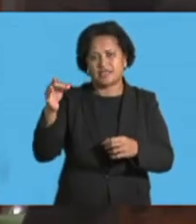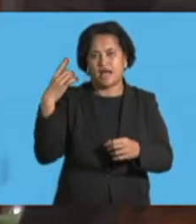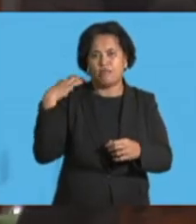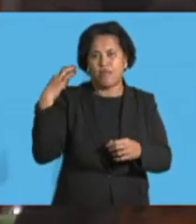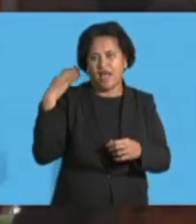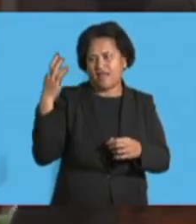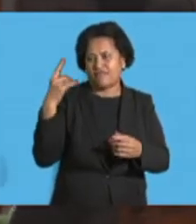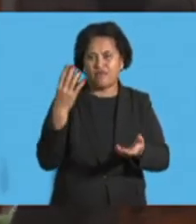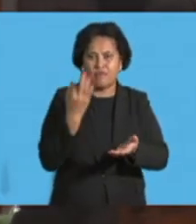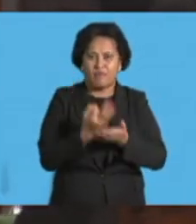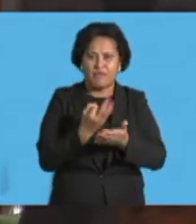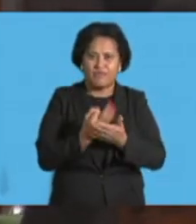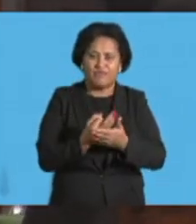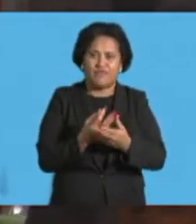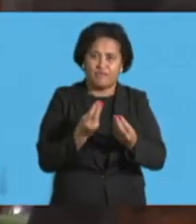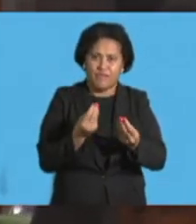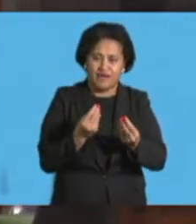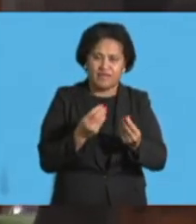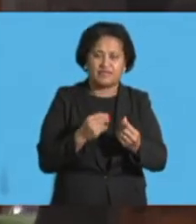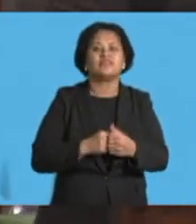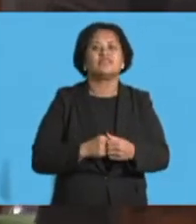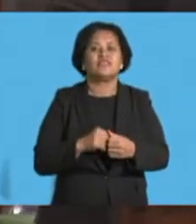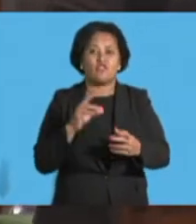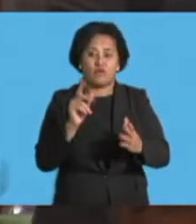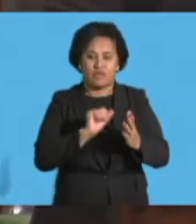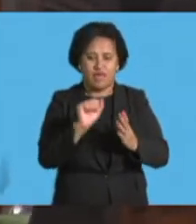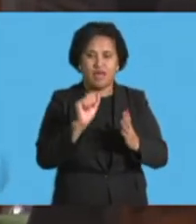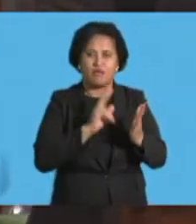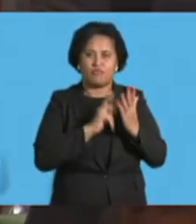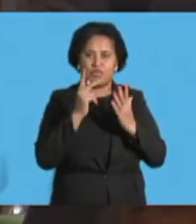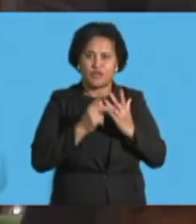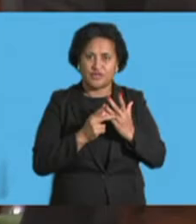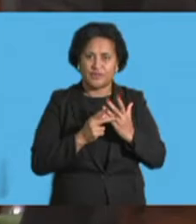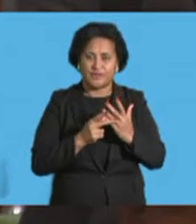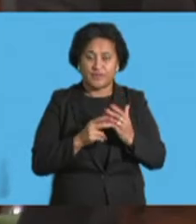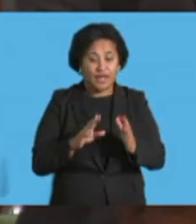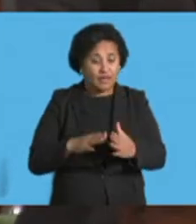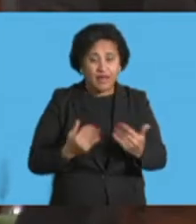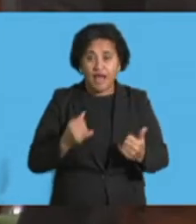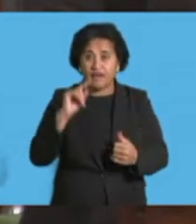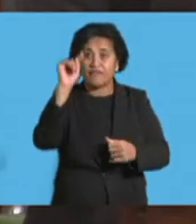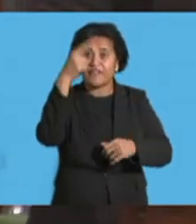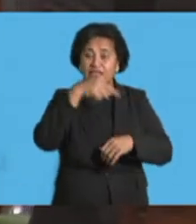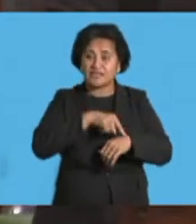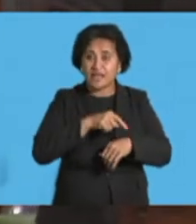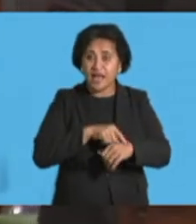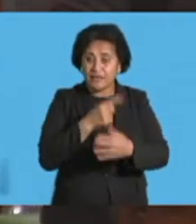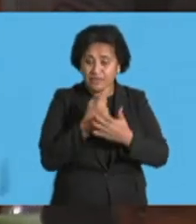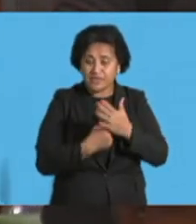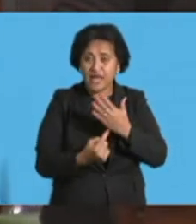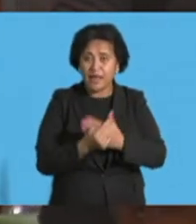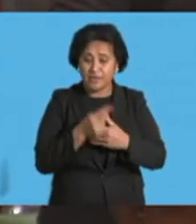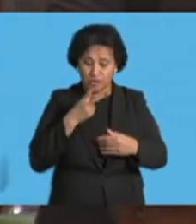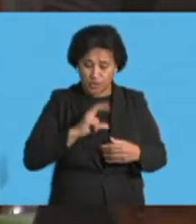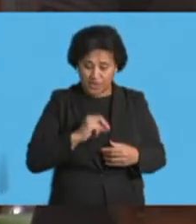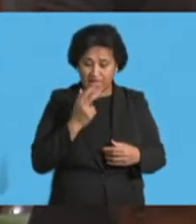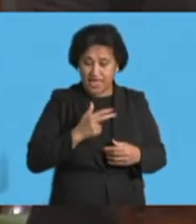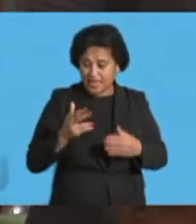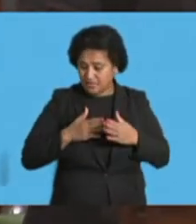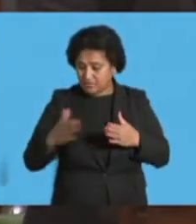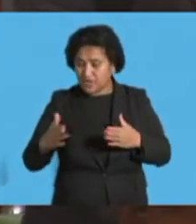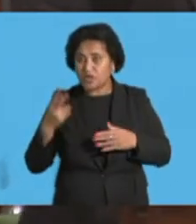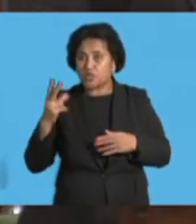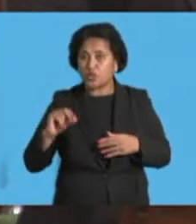Formal Sector Employment and Livelihood Program. Madam Speaker, for the first time ever, and making this the 2018-2019 a